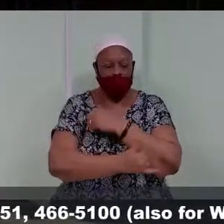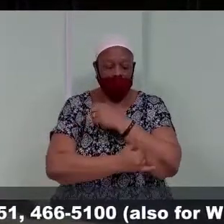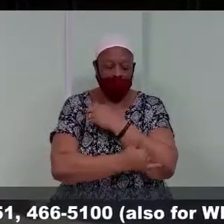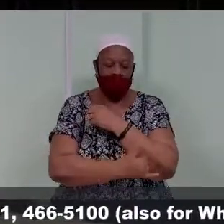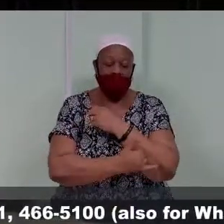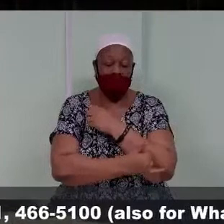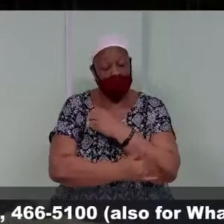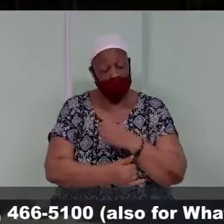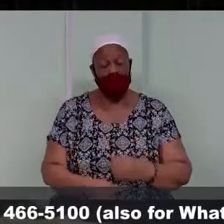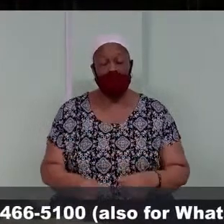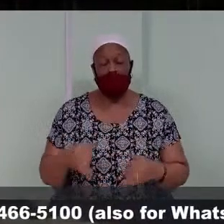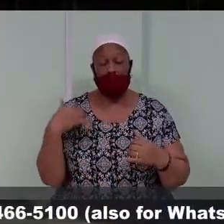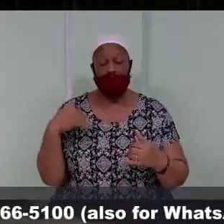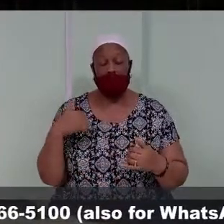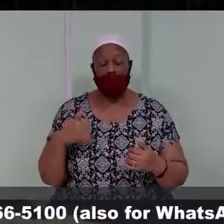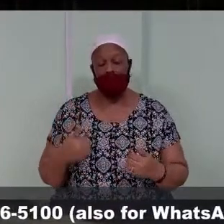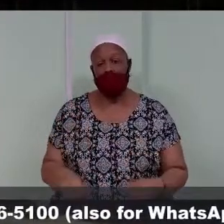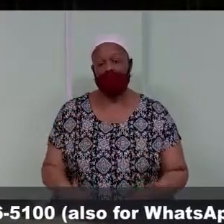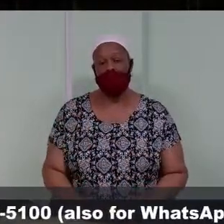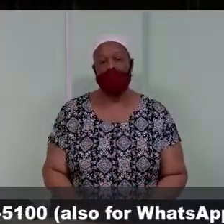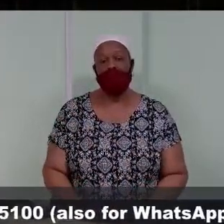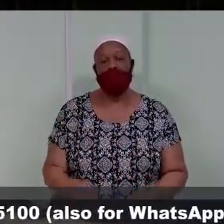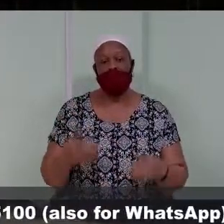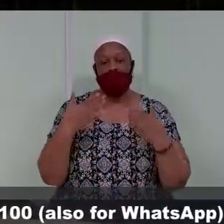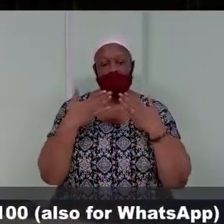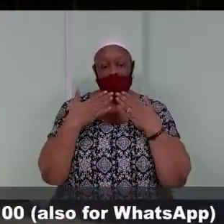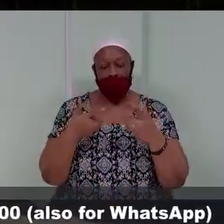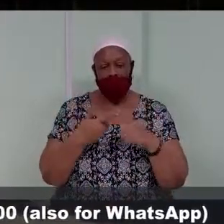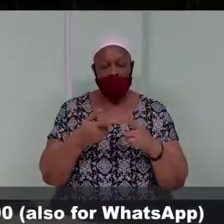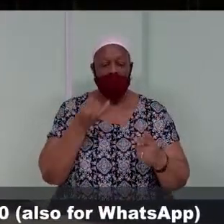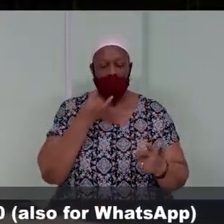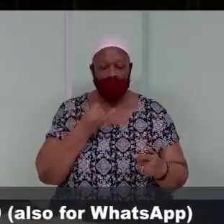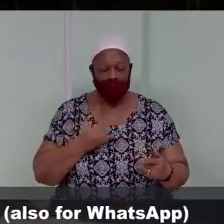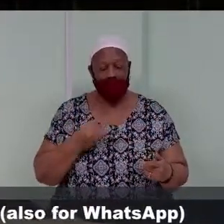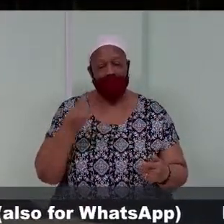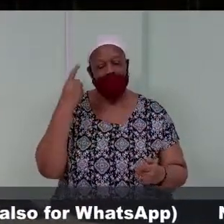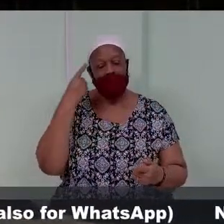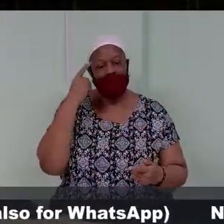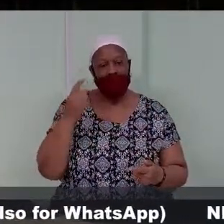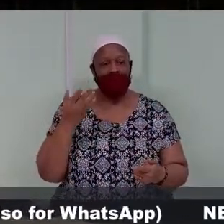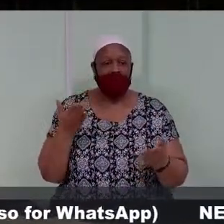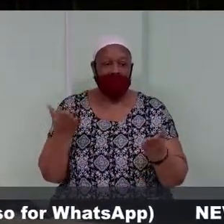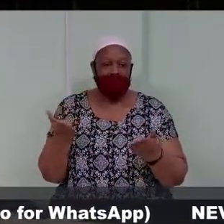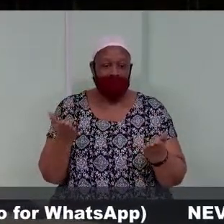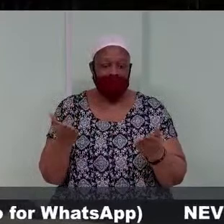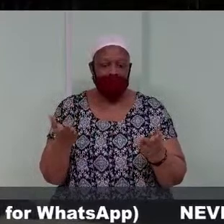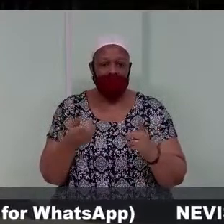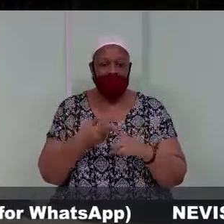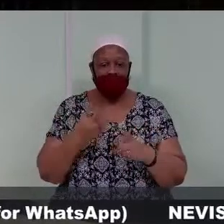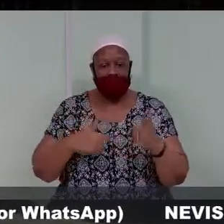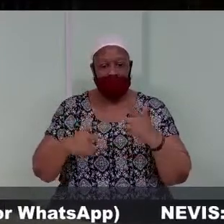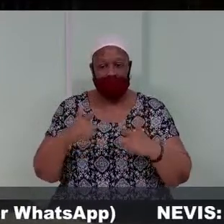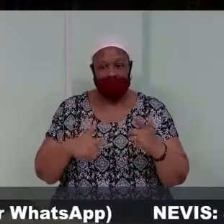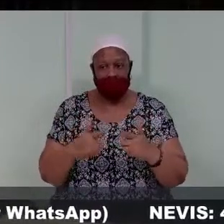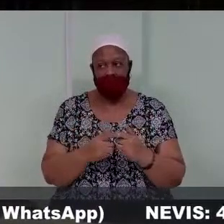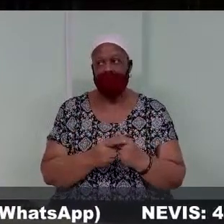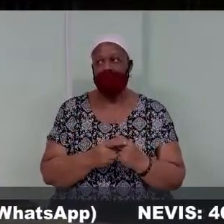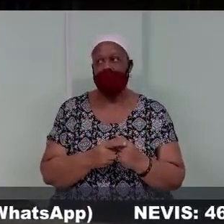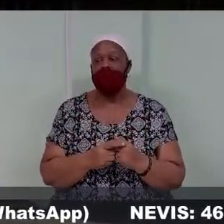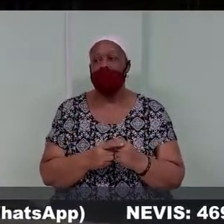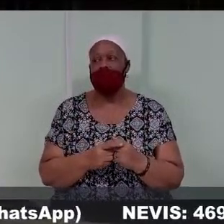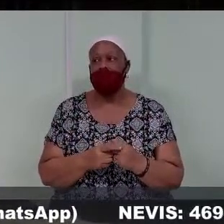profound thank you to Mrs. Christmas Jacobs for her service, and we salute